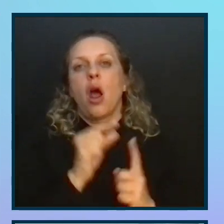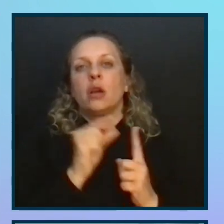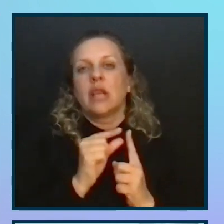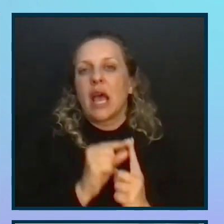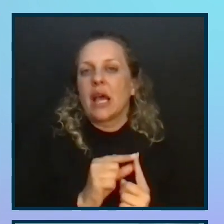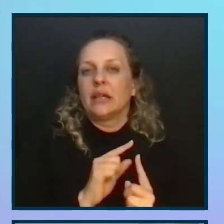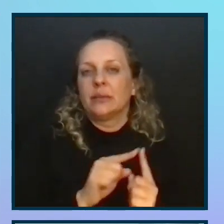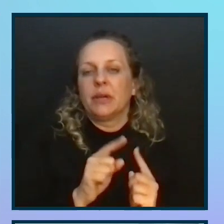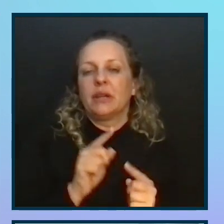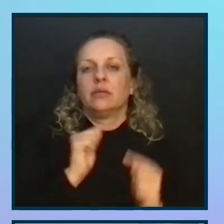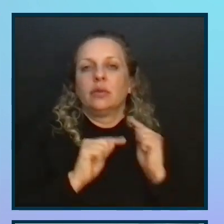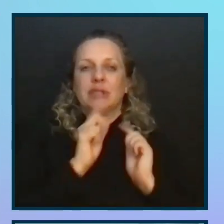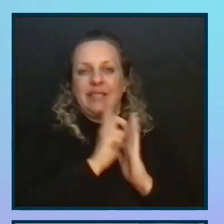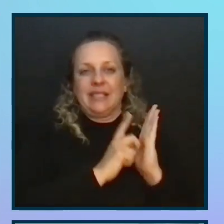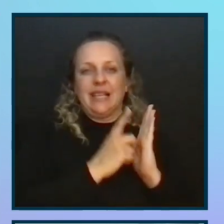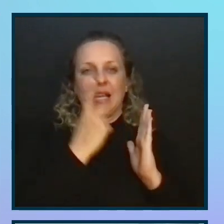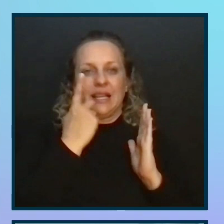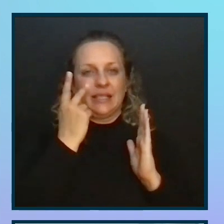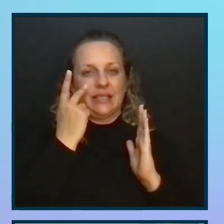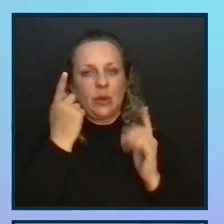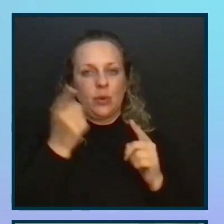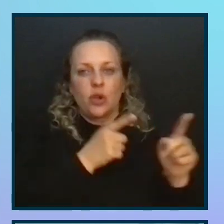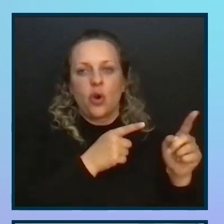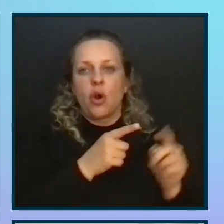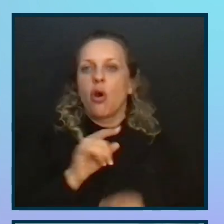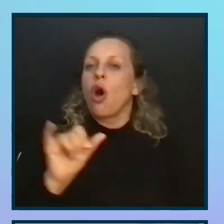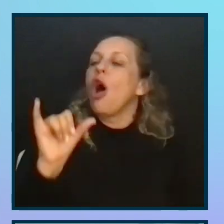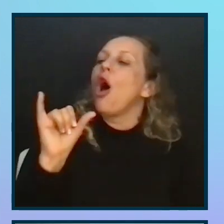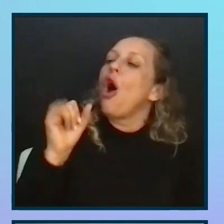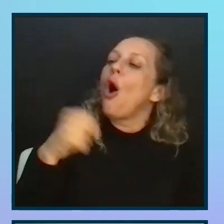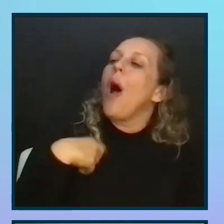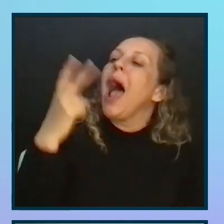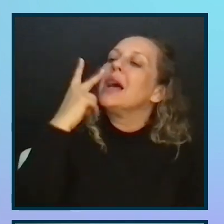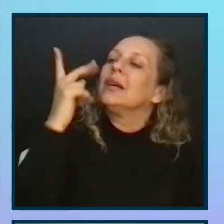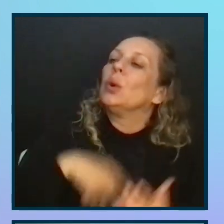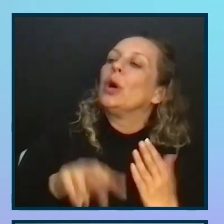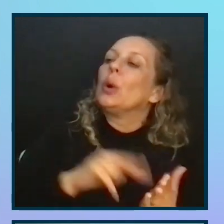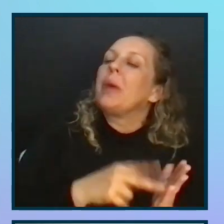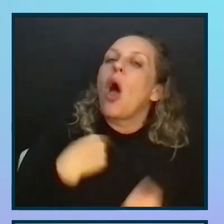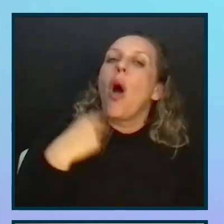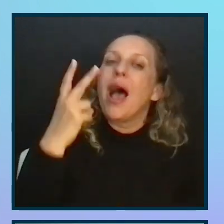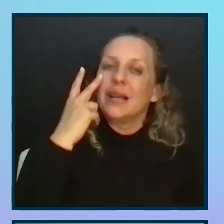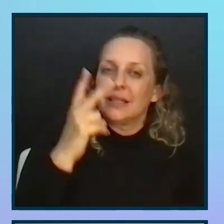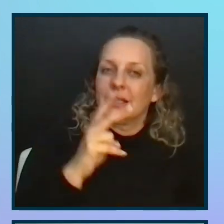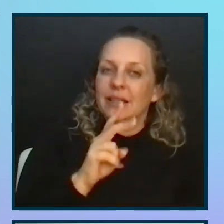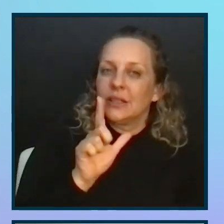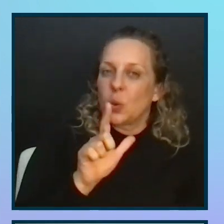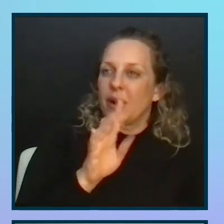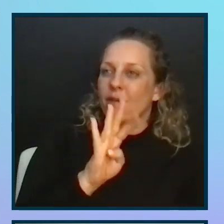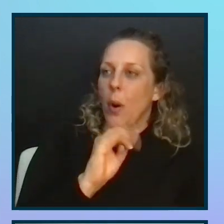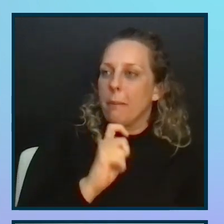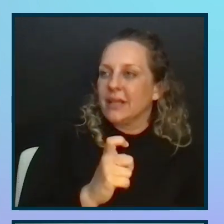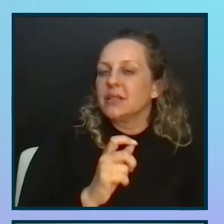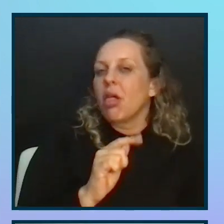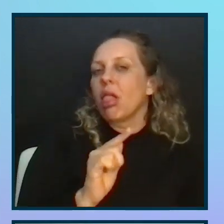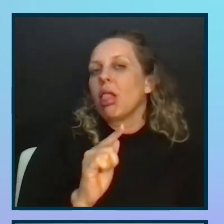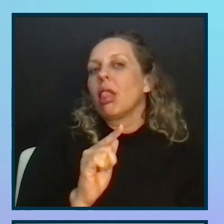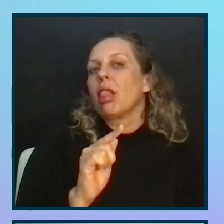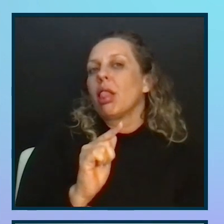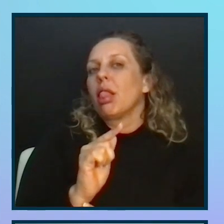into the design and take a peek and see what's going on. I see what you're saying now. Looks like we got what, 24 pixels?